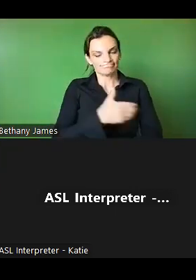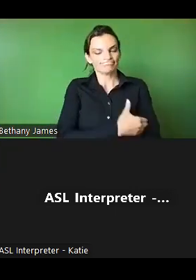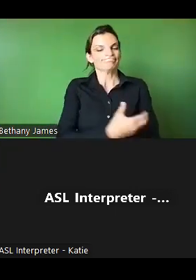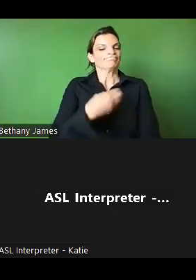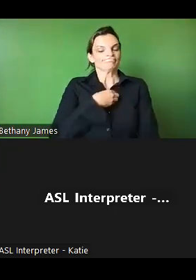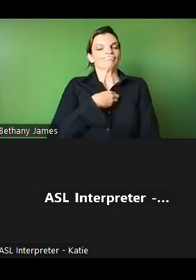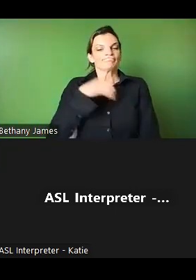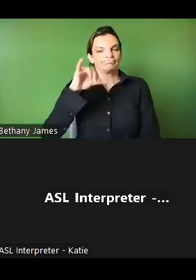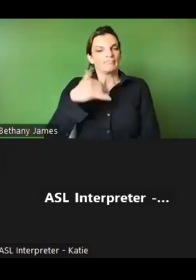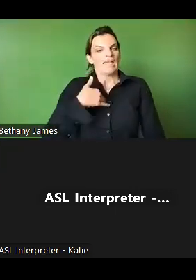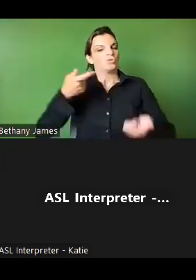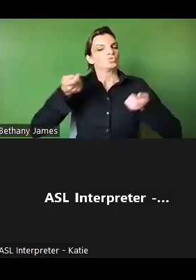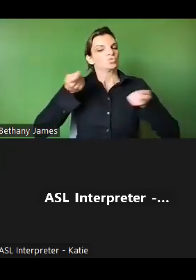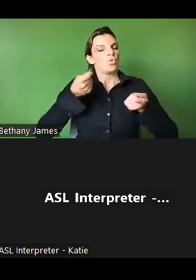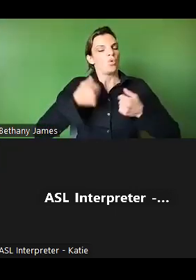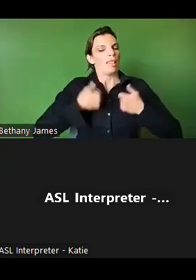over that